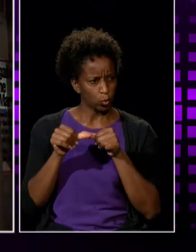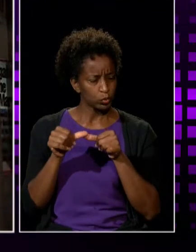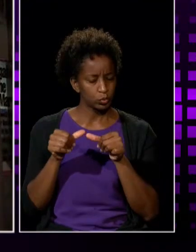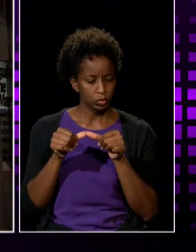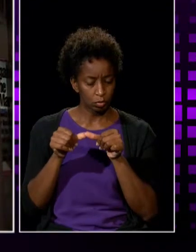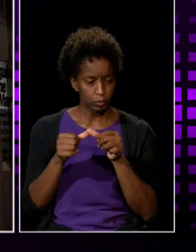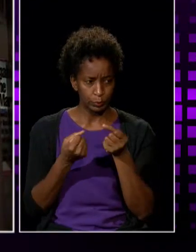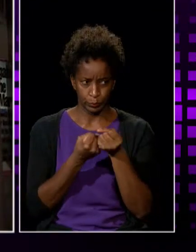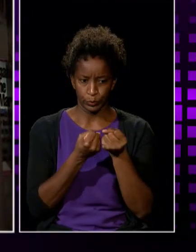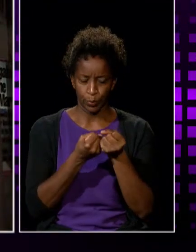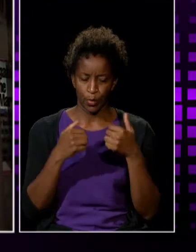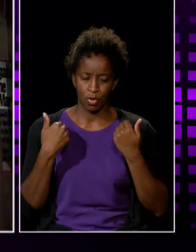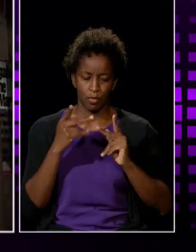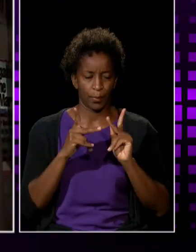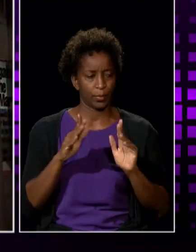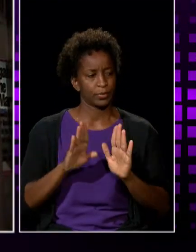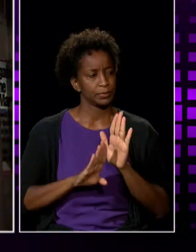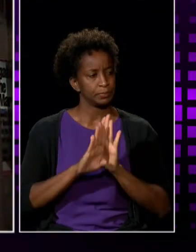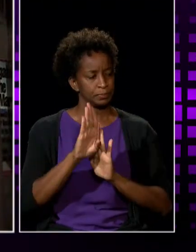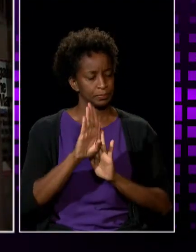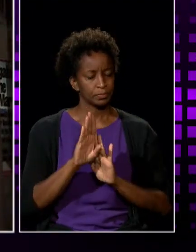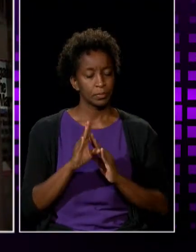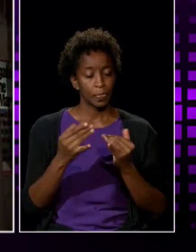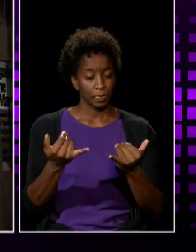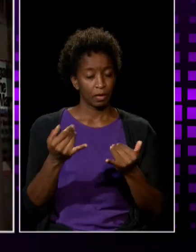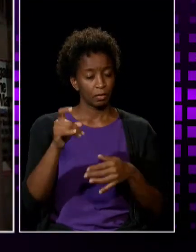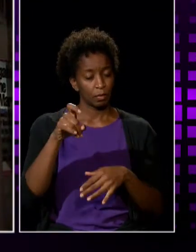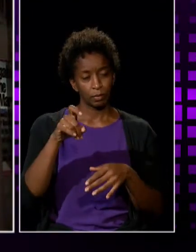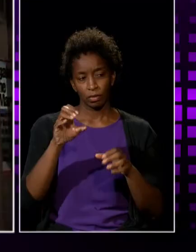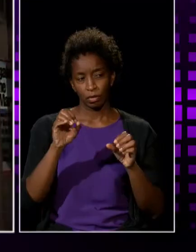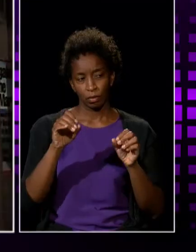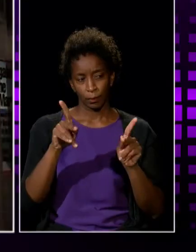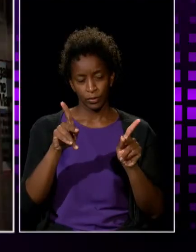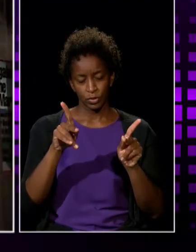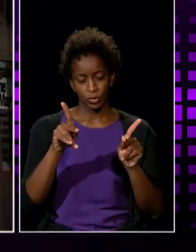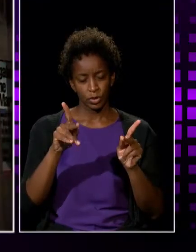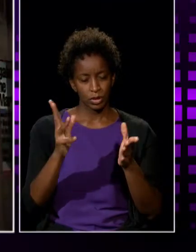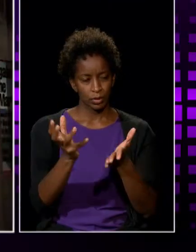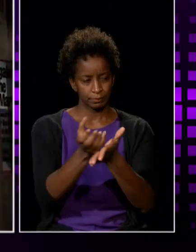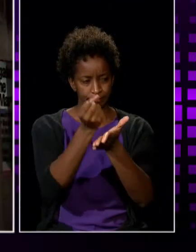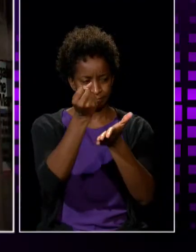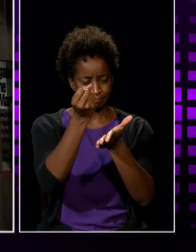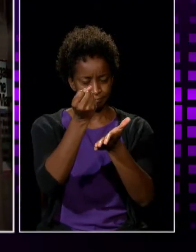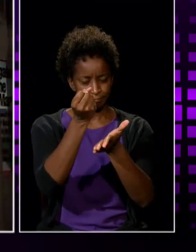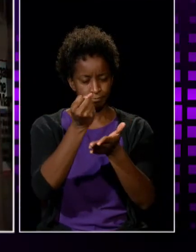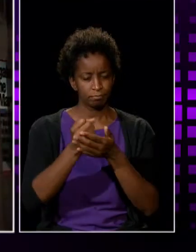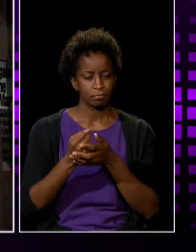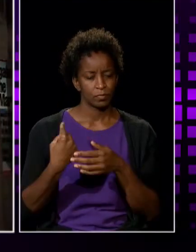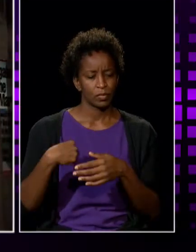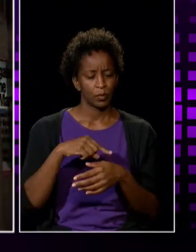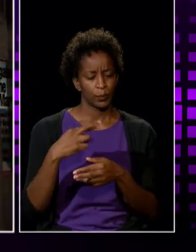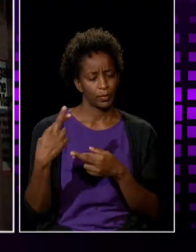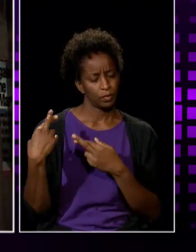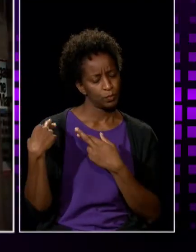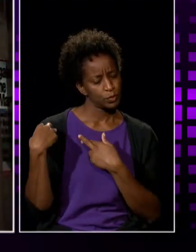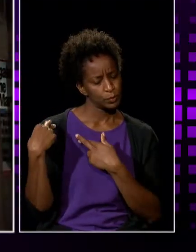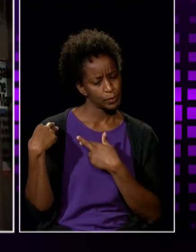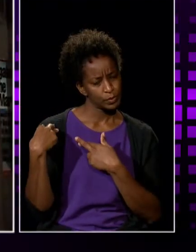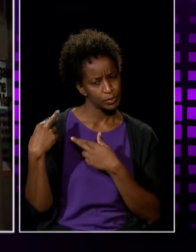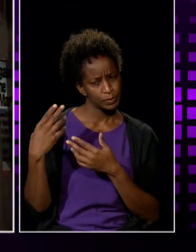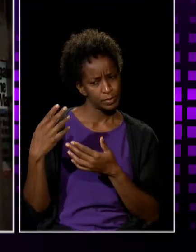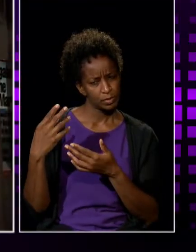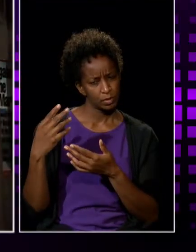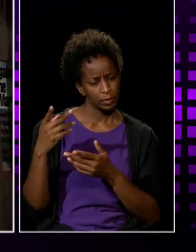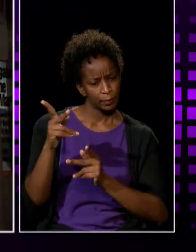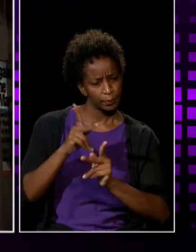must use this opportunity to reevaluate our own responsibilities to each other and to our nation as we move